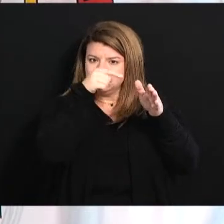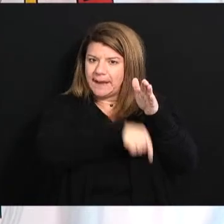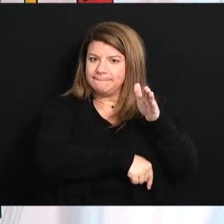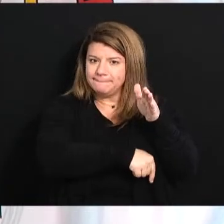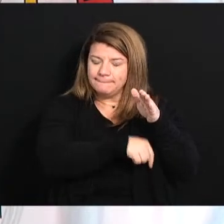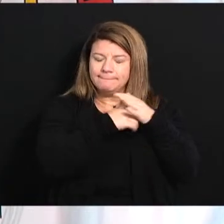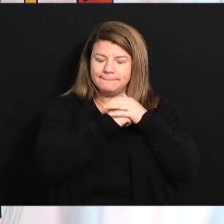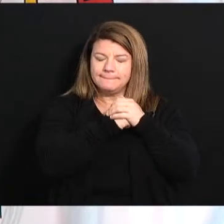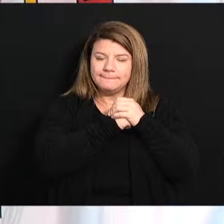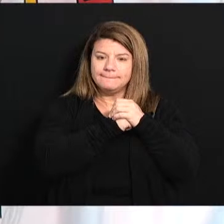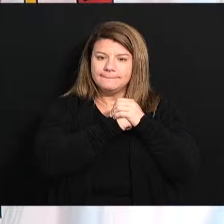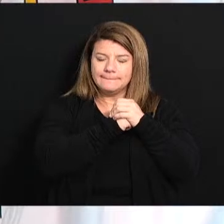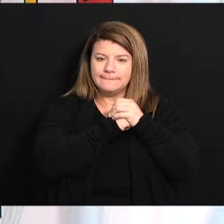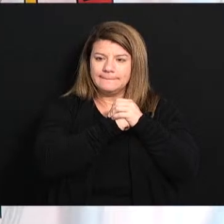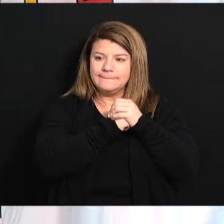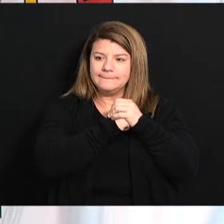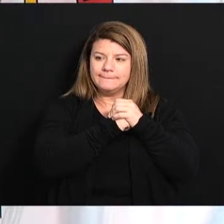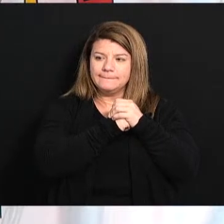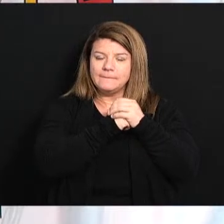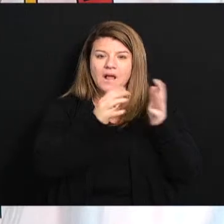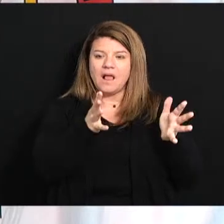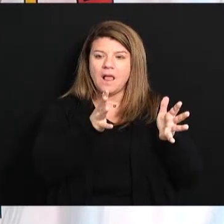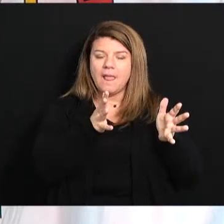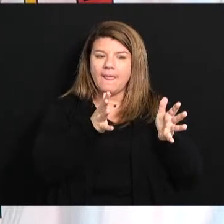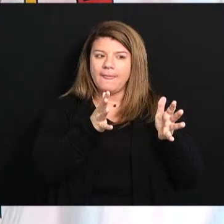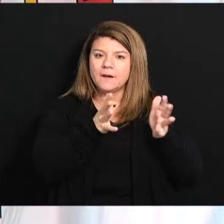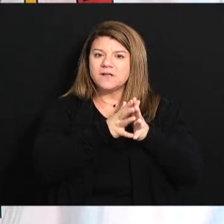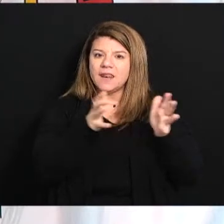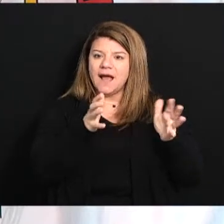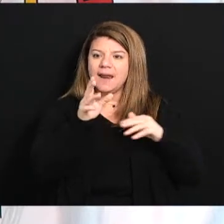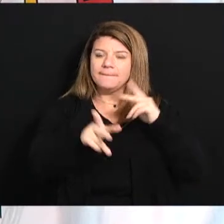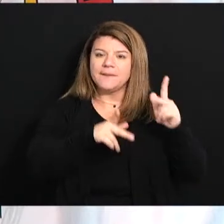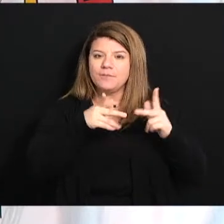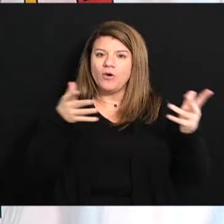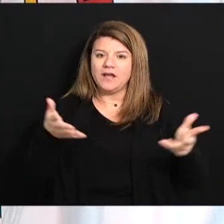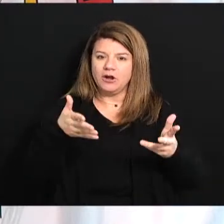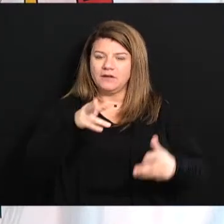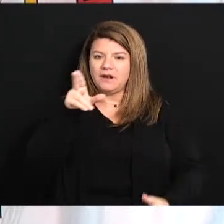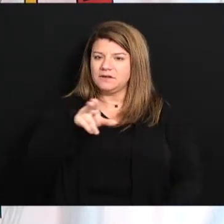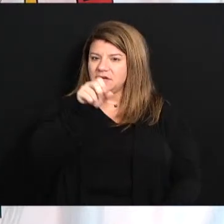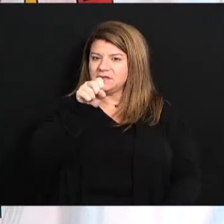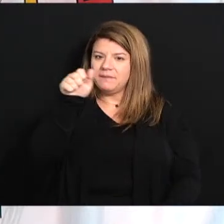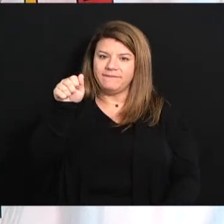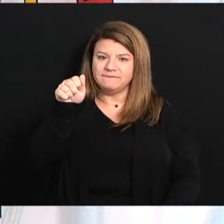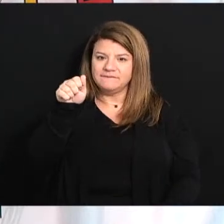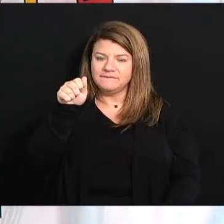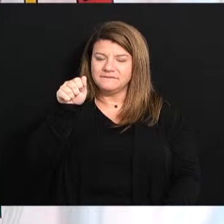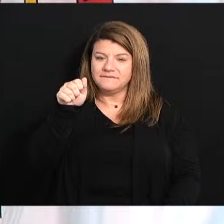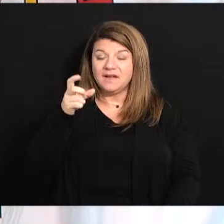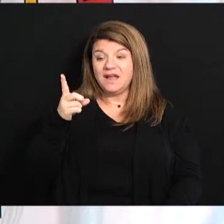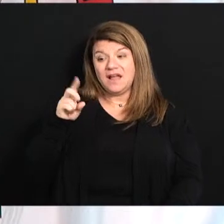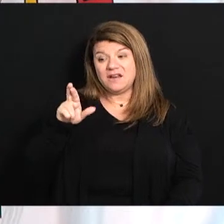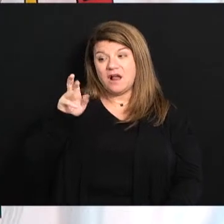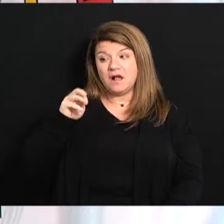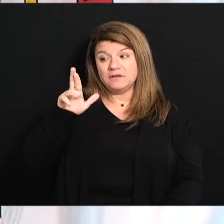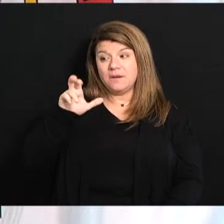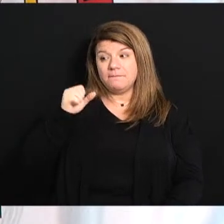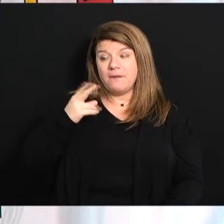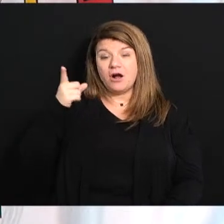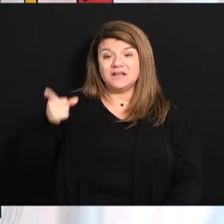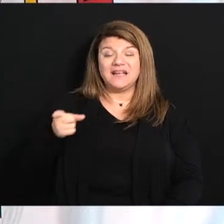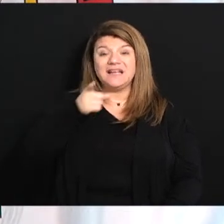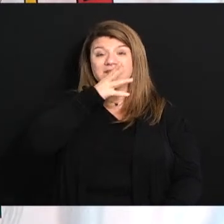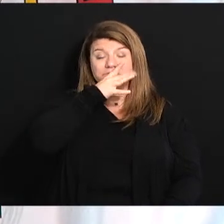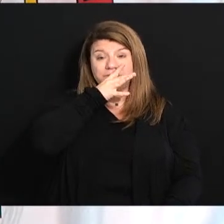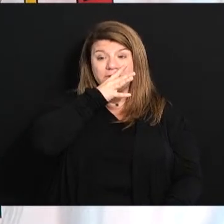You know, there's a lot of people, without any question, in the United States of America. And Dr. Marsh, I think, just said that